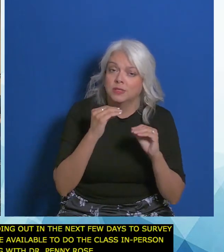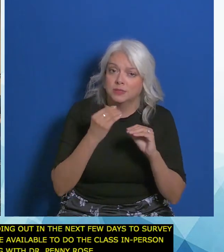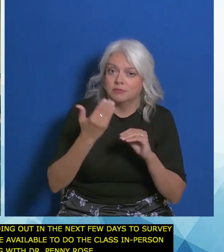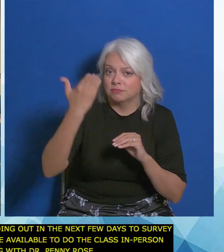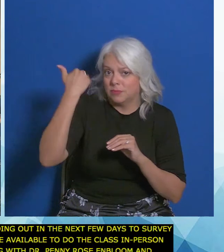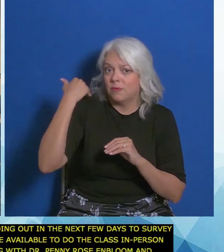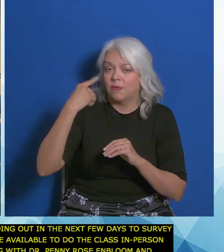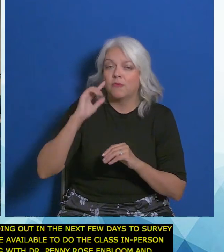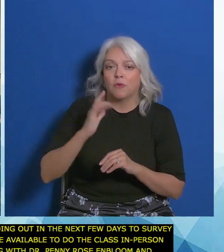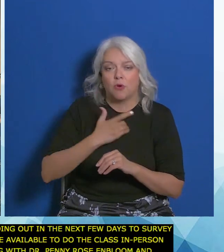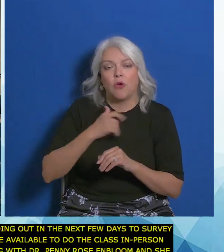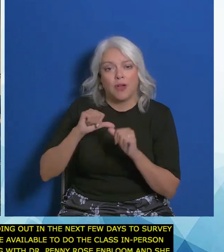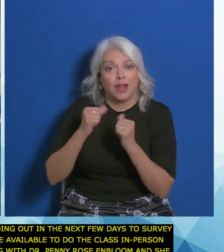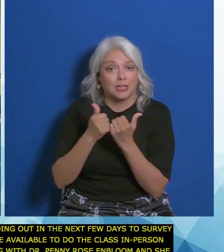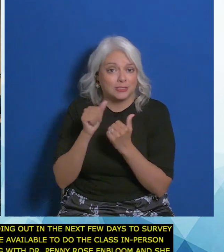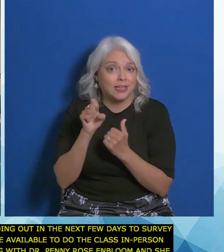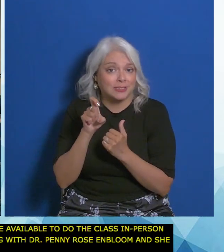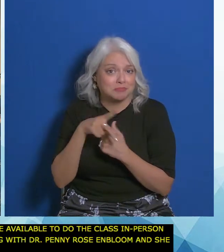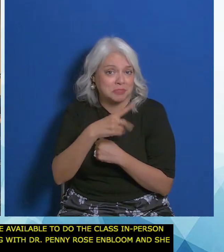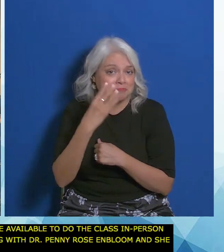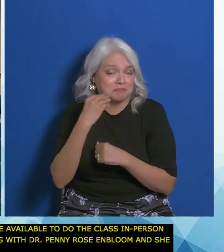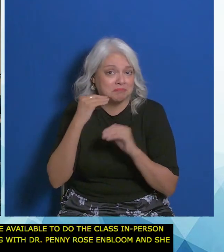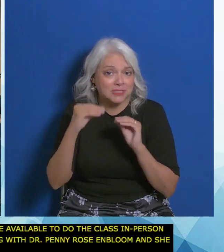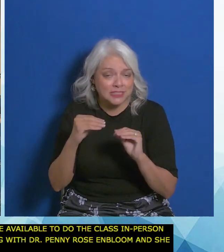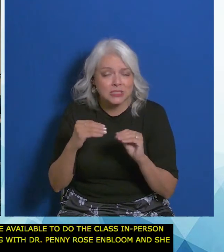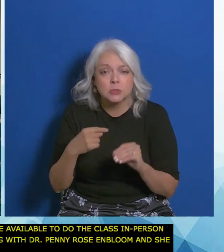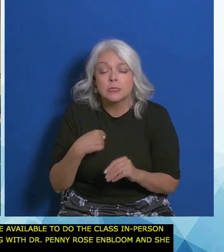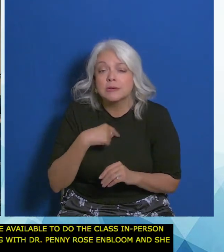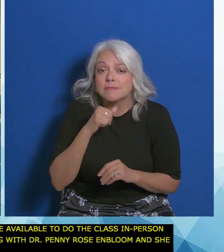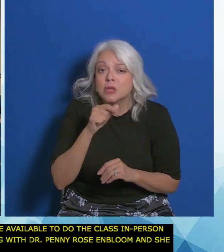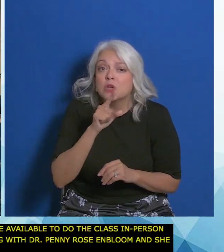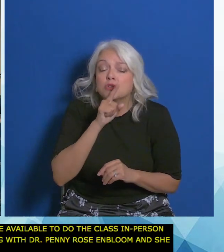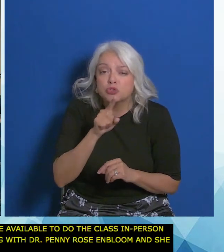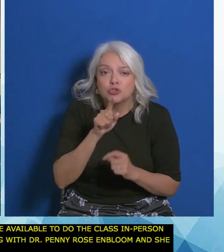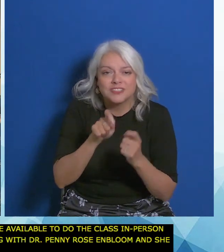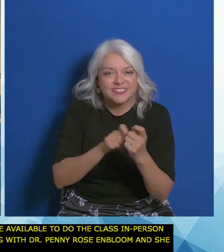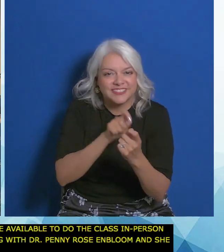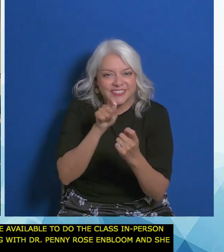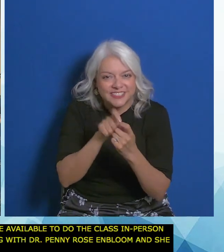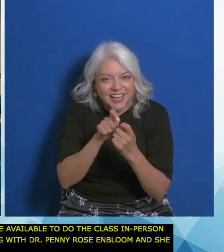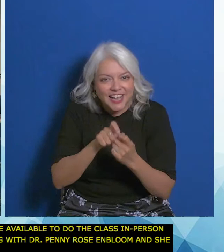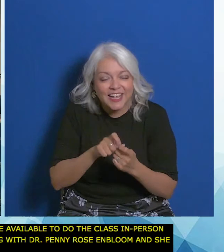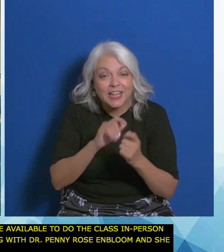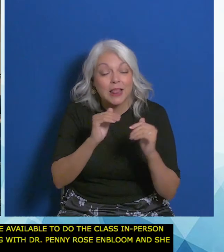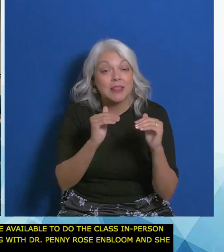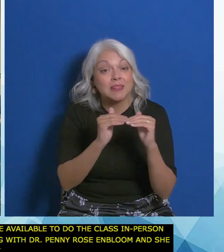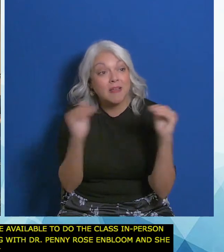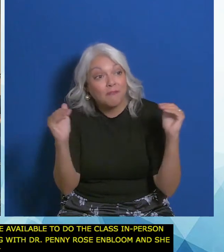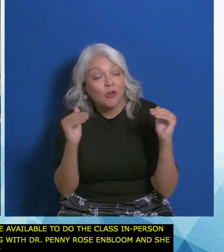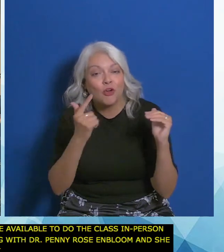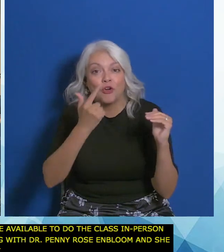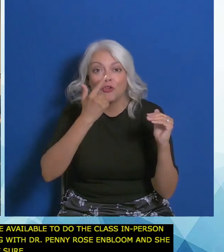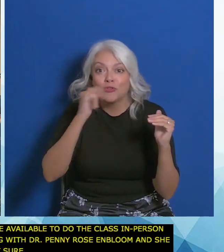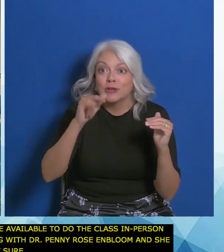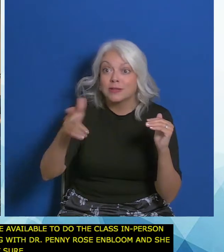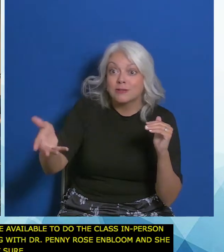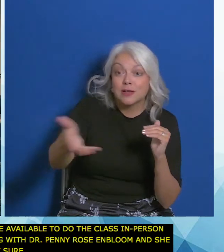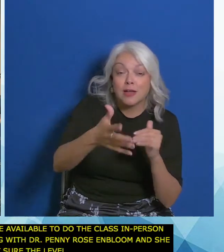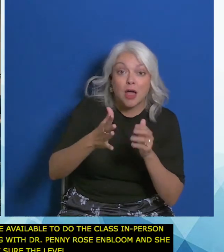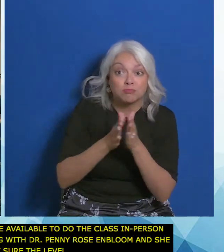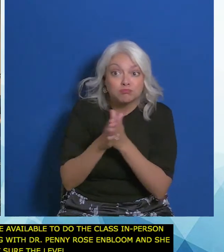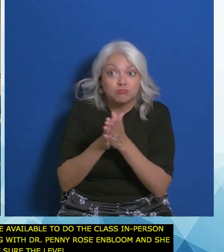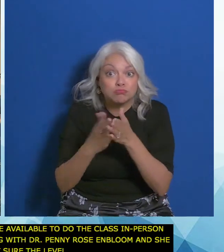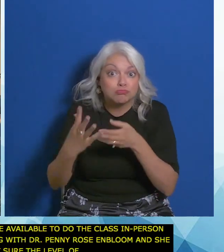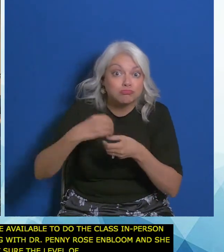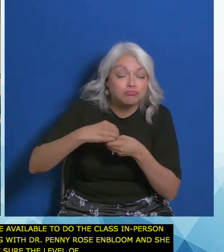previous years for our agency. So I'm not sure the level of interest that we will